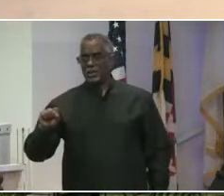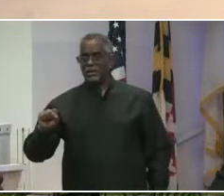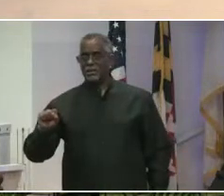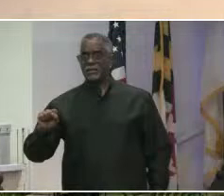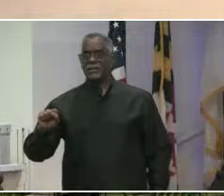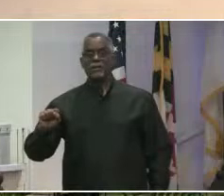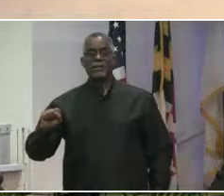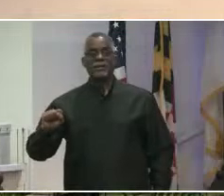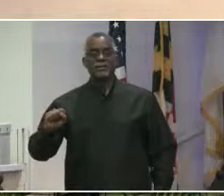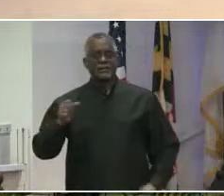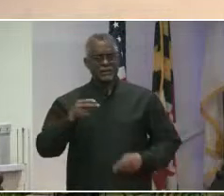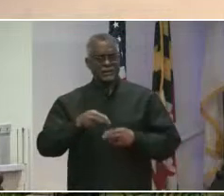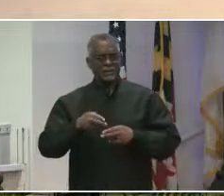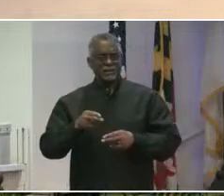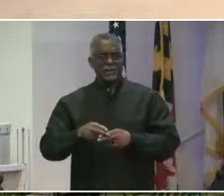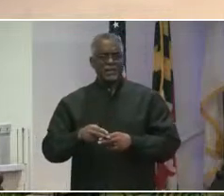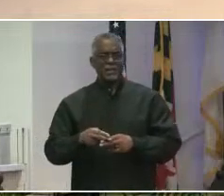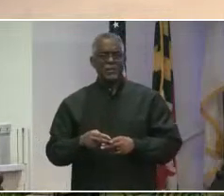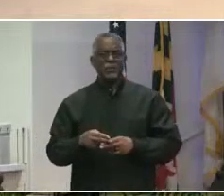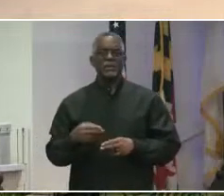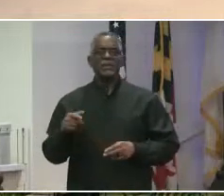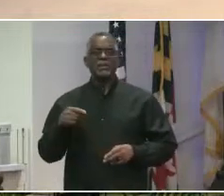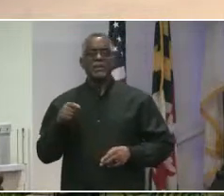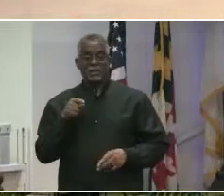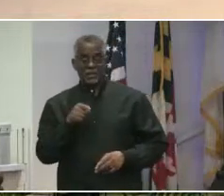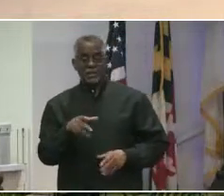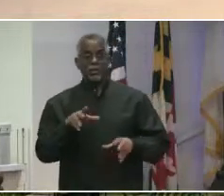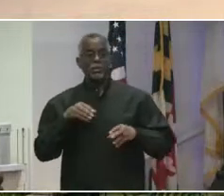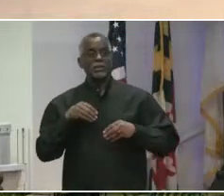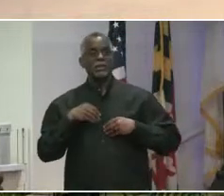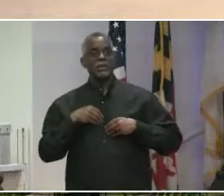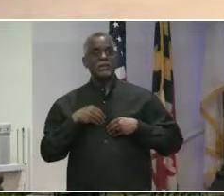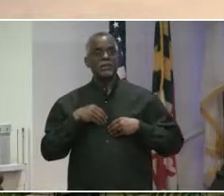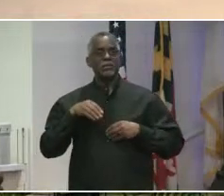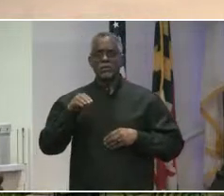he's got his MD from Princeton.